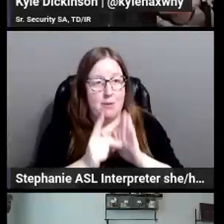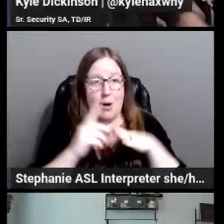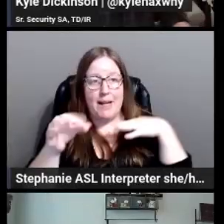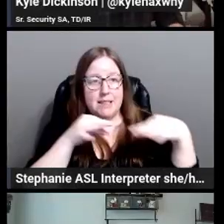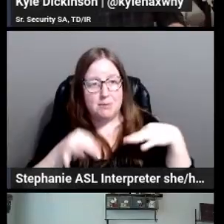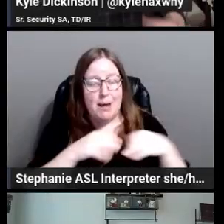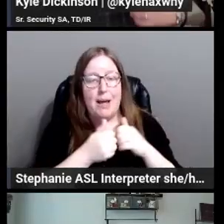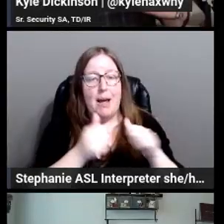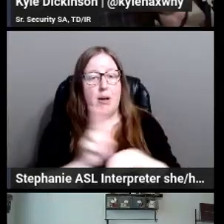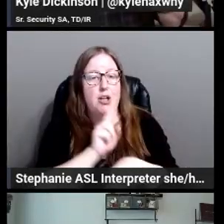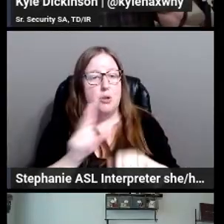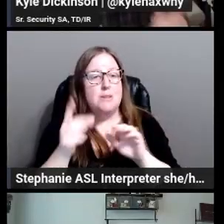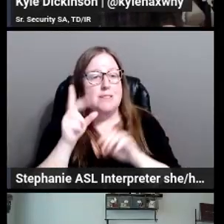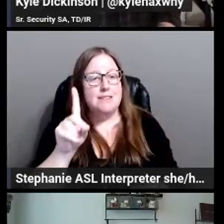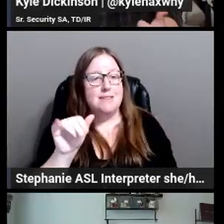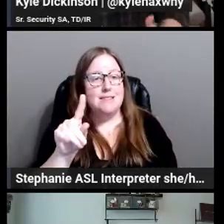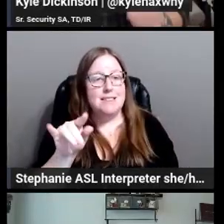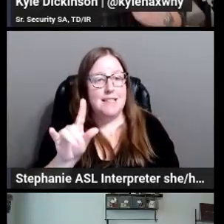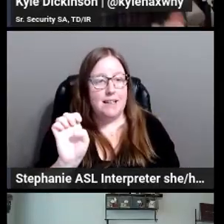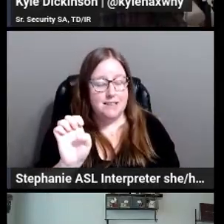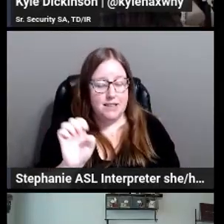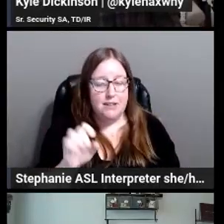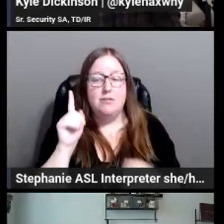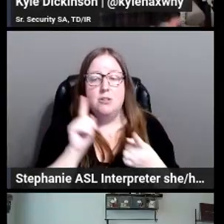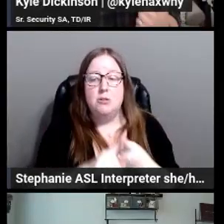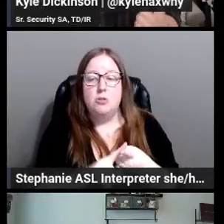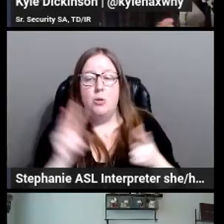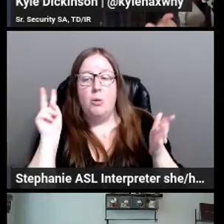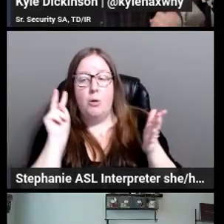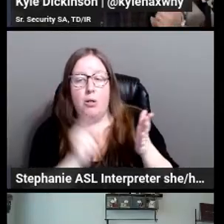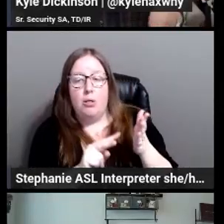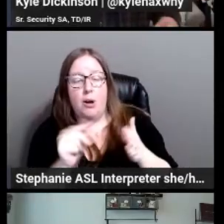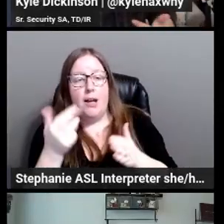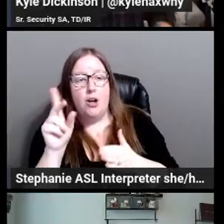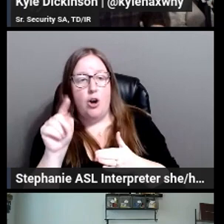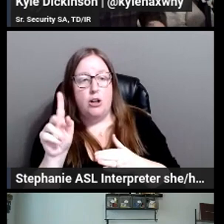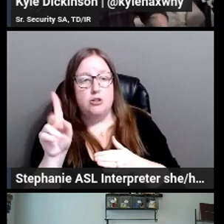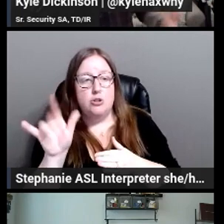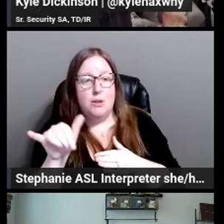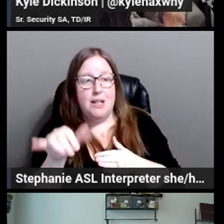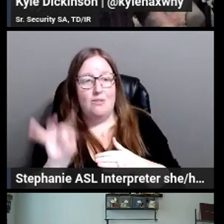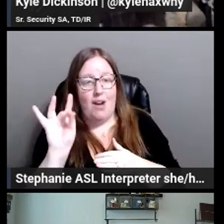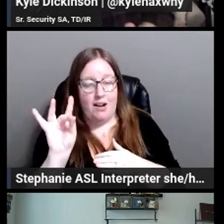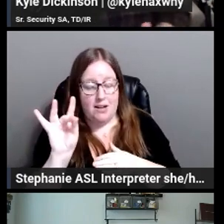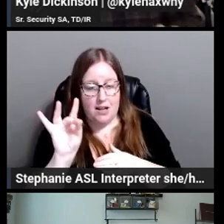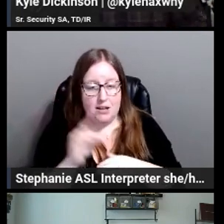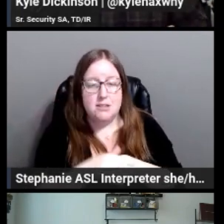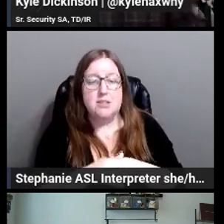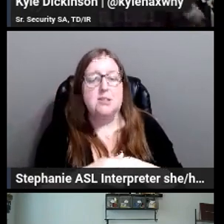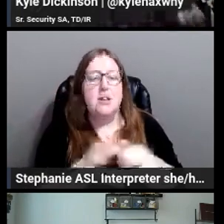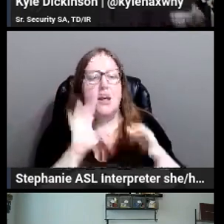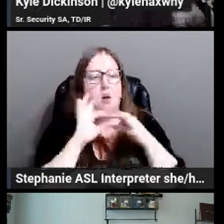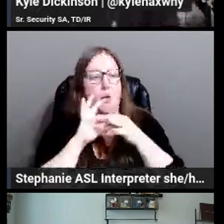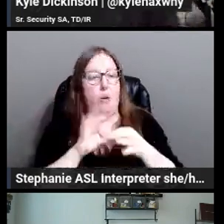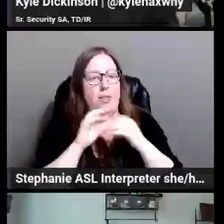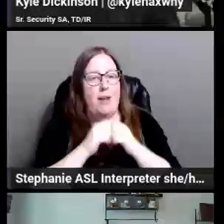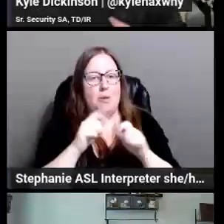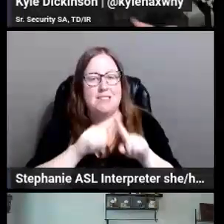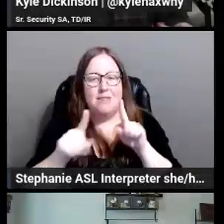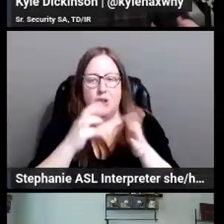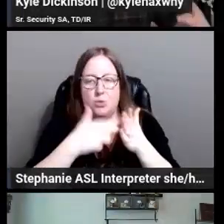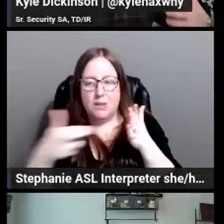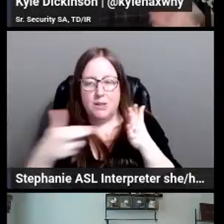we could use detective to look at guard duty findings even further, correlate the different